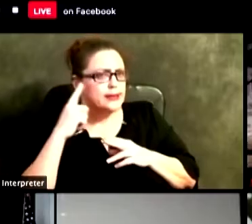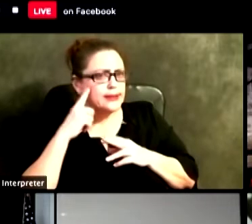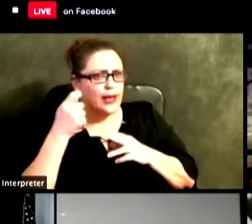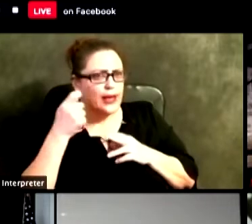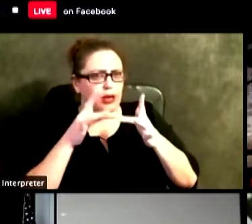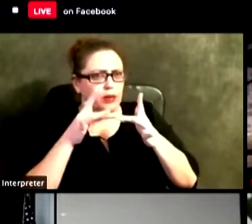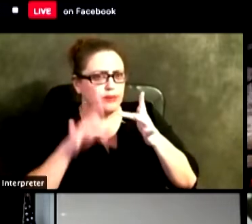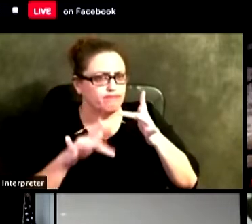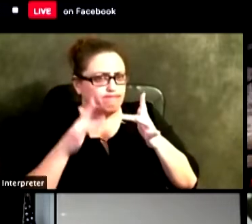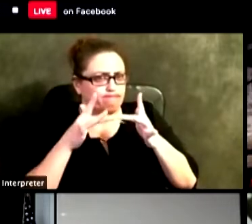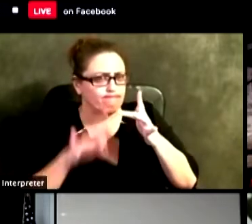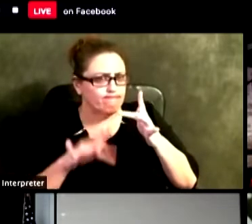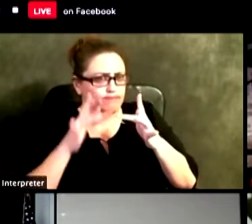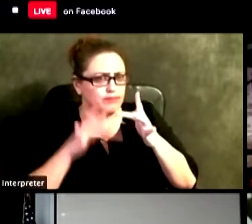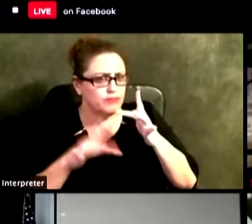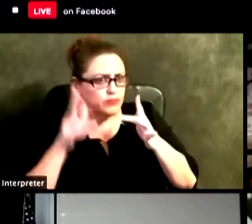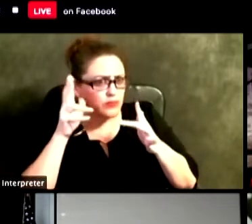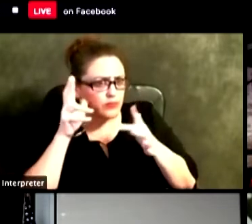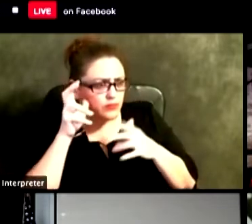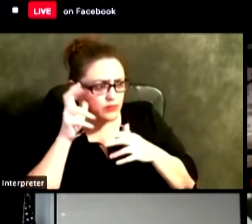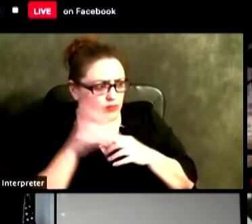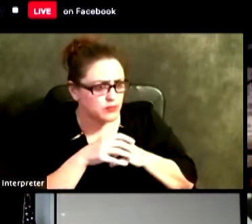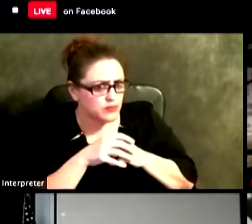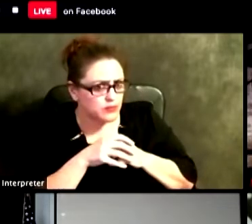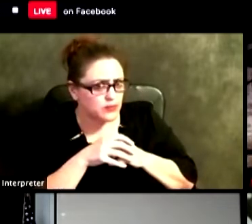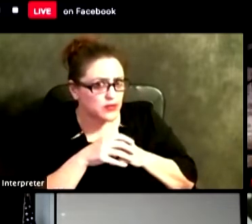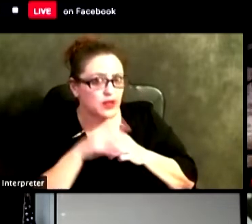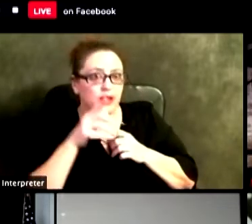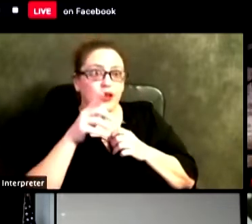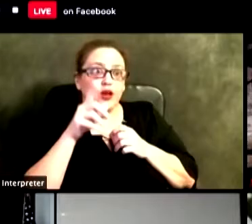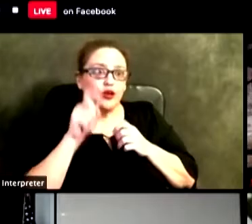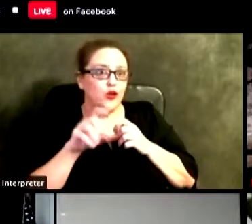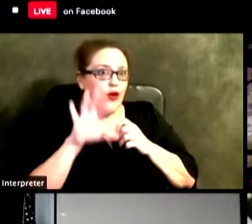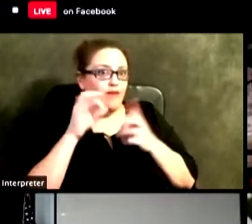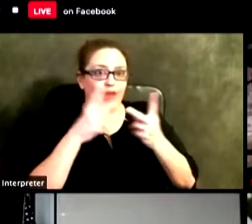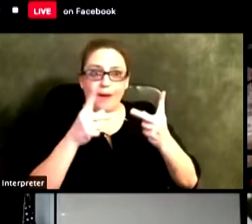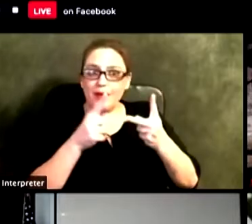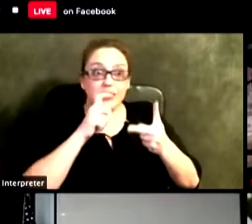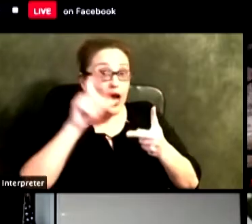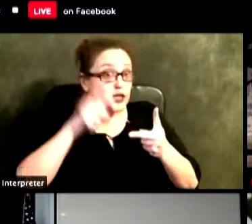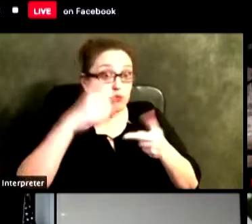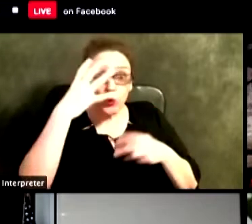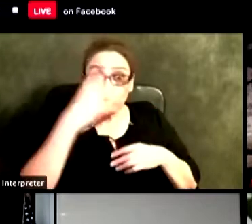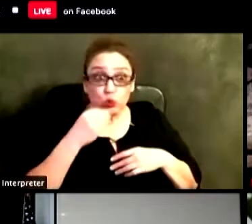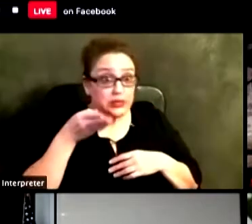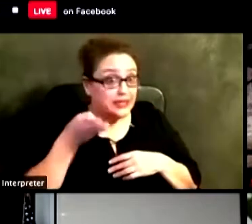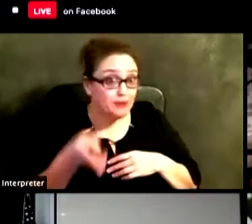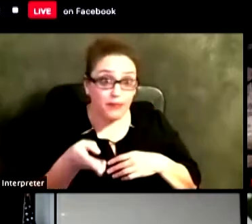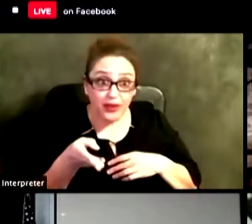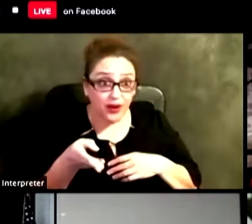by the docks, places that you weren't supposed to sleep at, you'd be